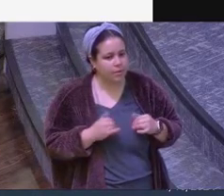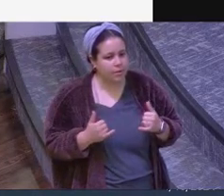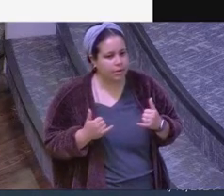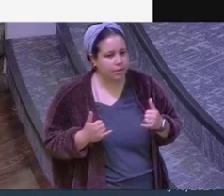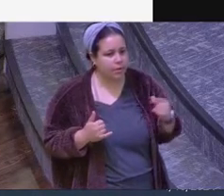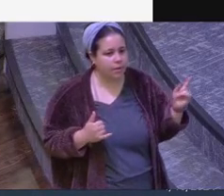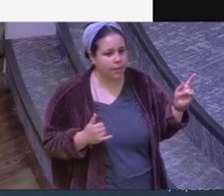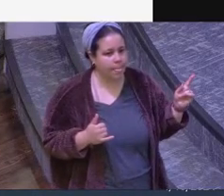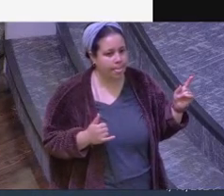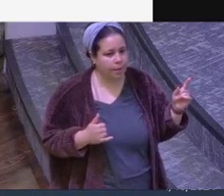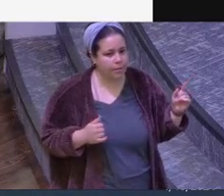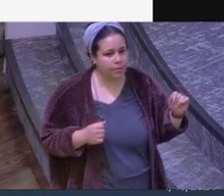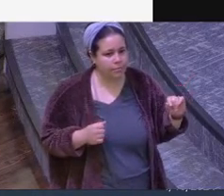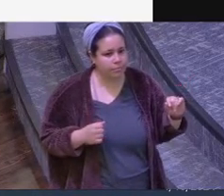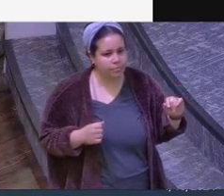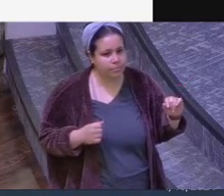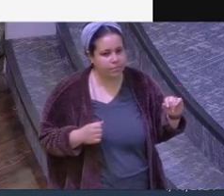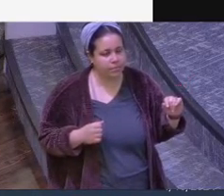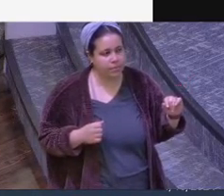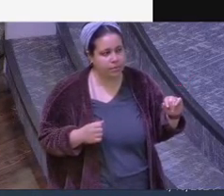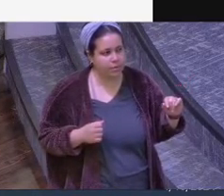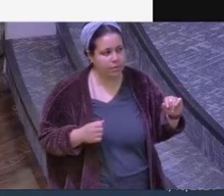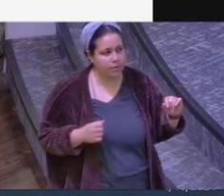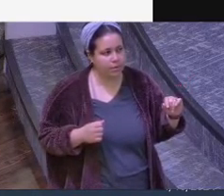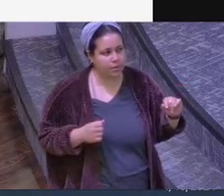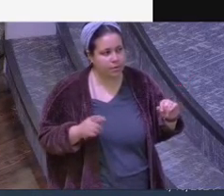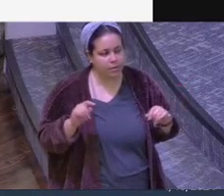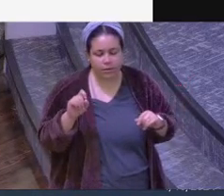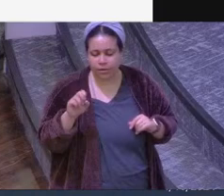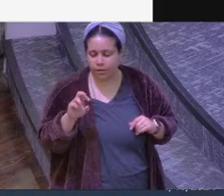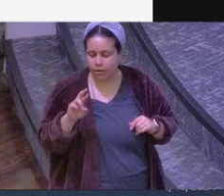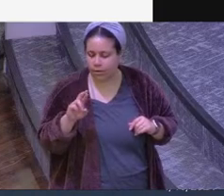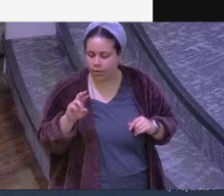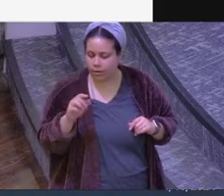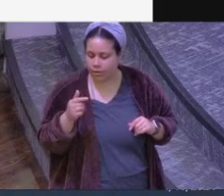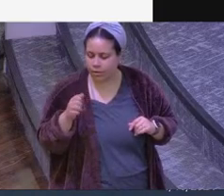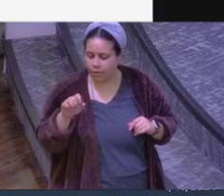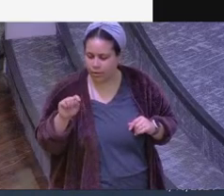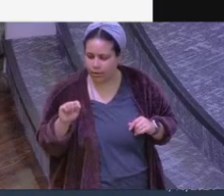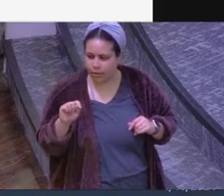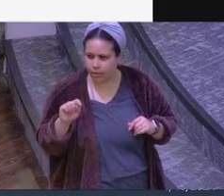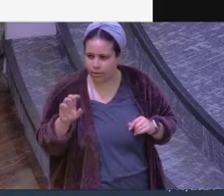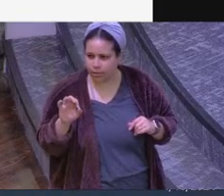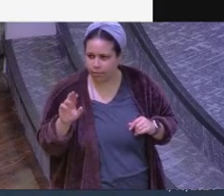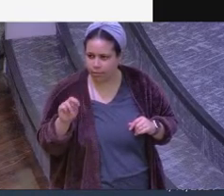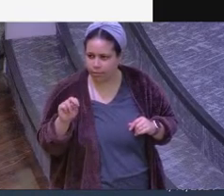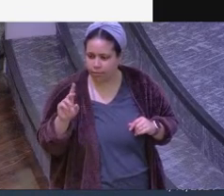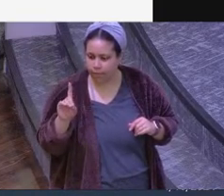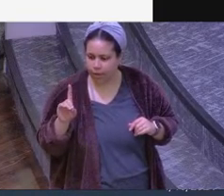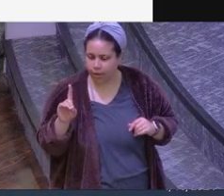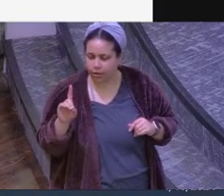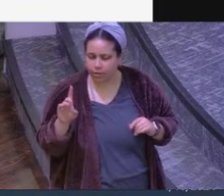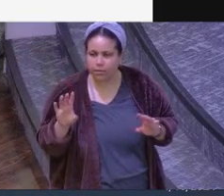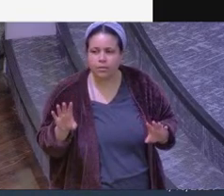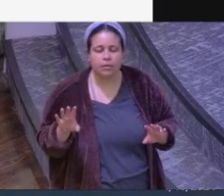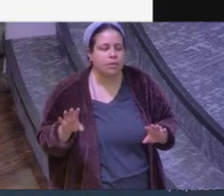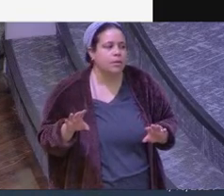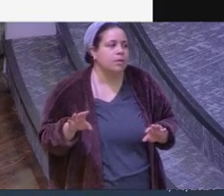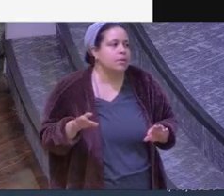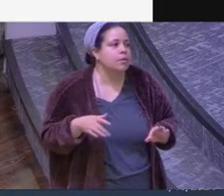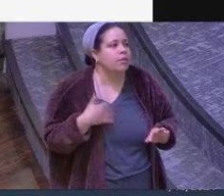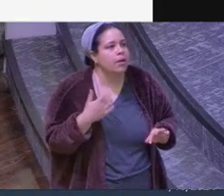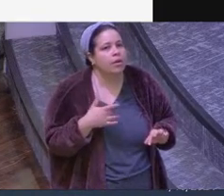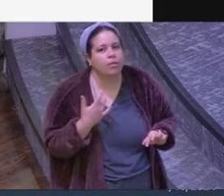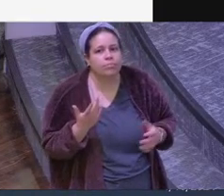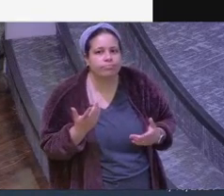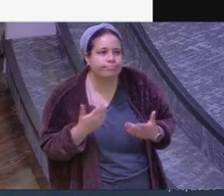definitely a consideration. And then our target fund balance, again, this is a question of what we feel comfortable with, what y'all feel comfortable with.